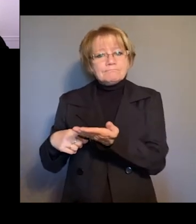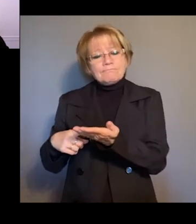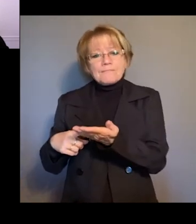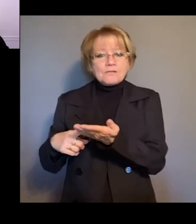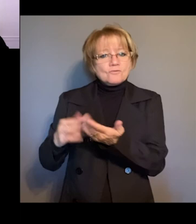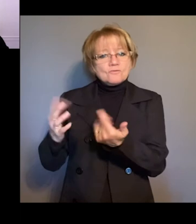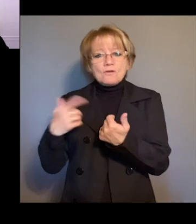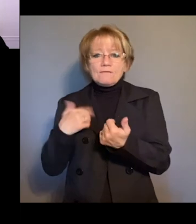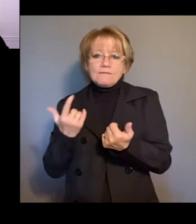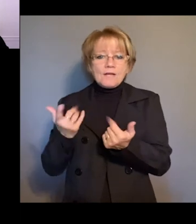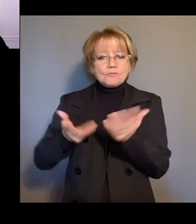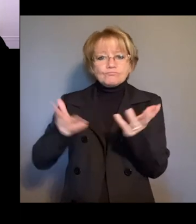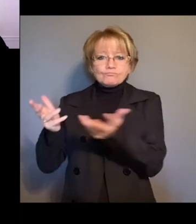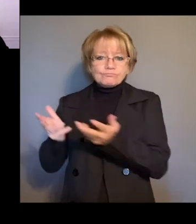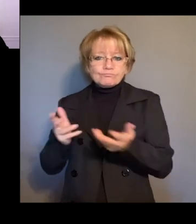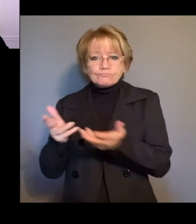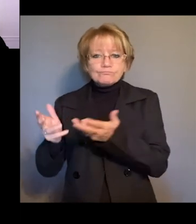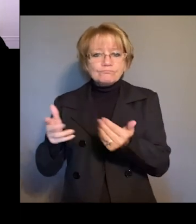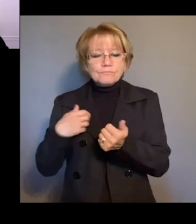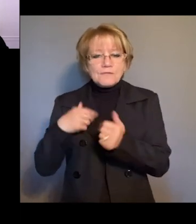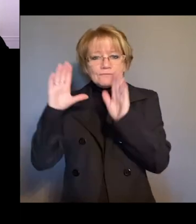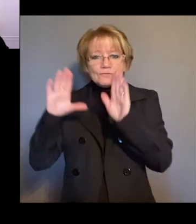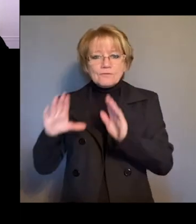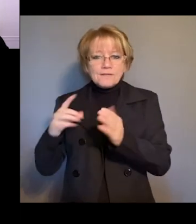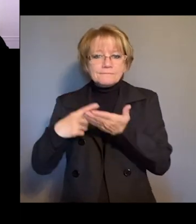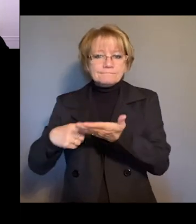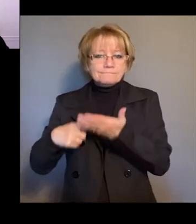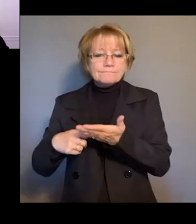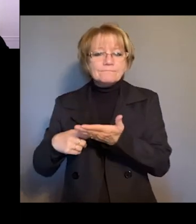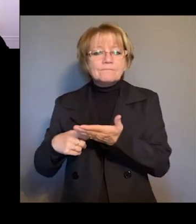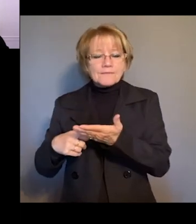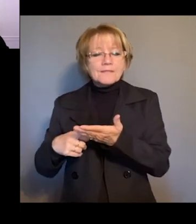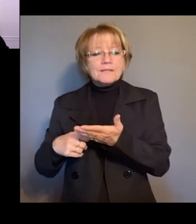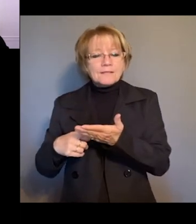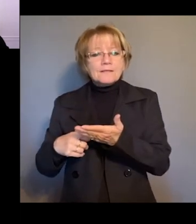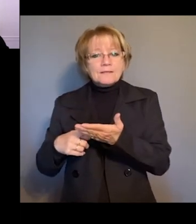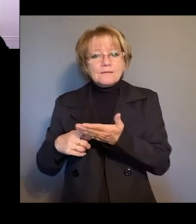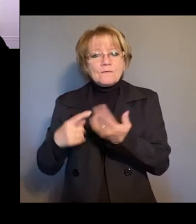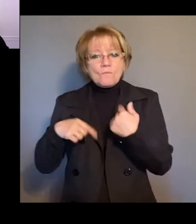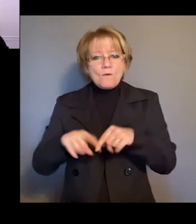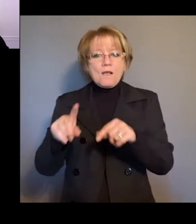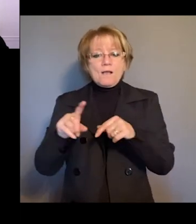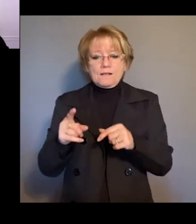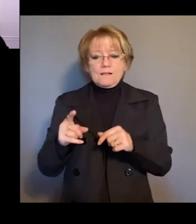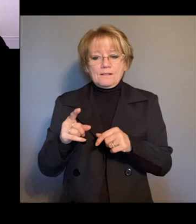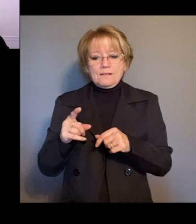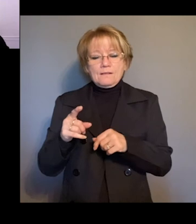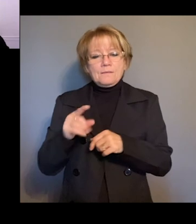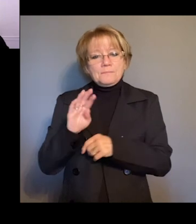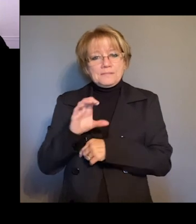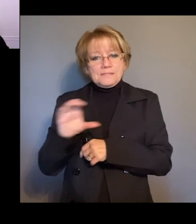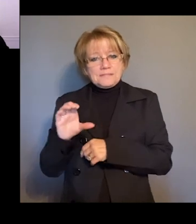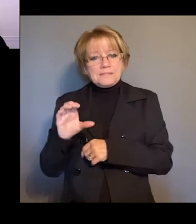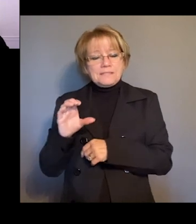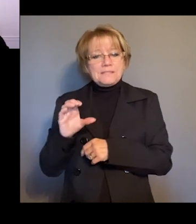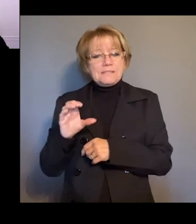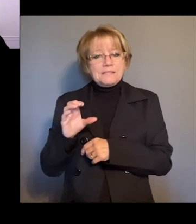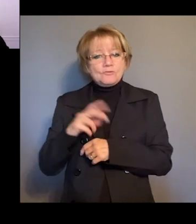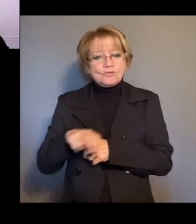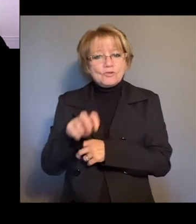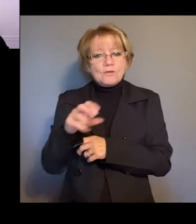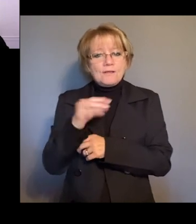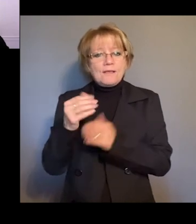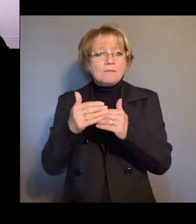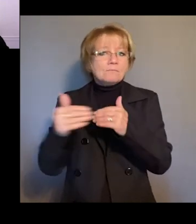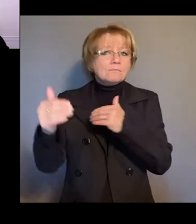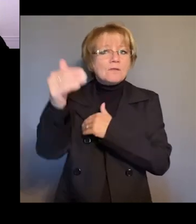out and have great conversation and talk about the experiences while at Bristol Community College and beyond. and how that experience